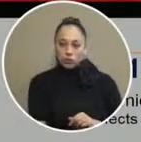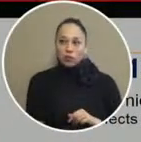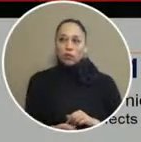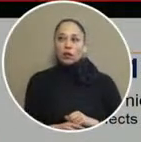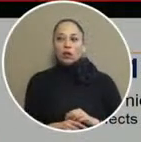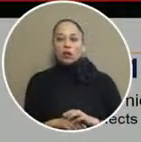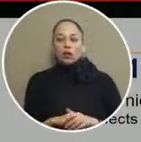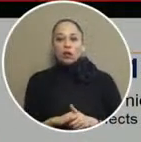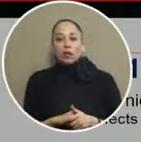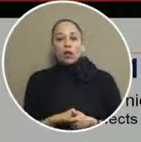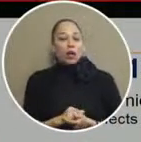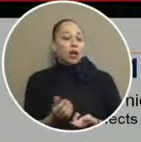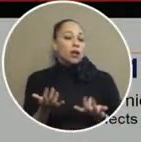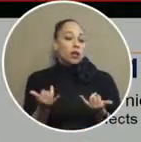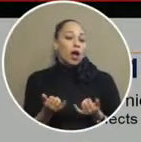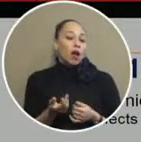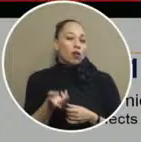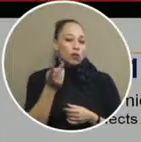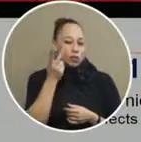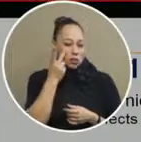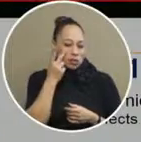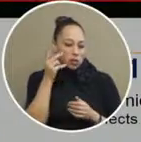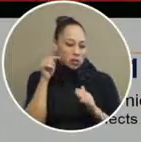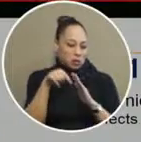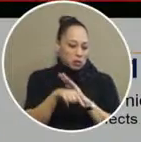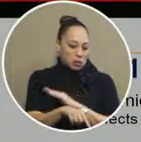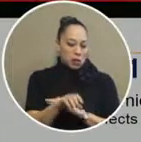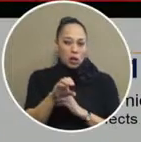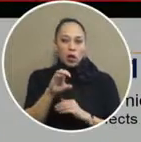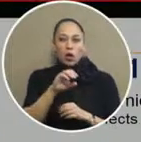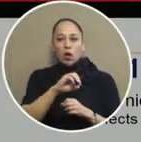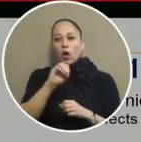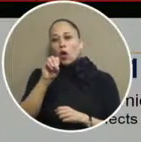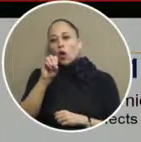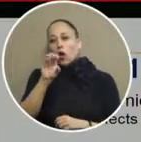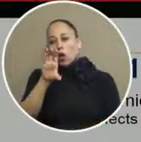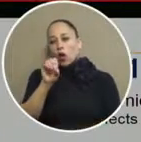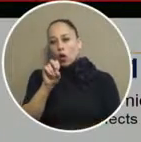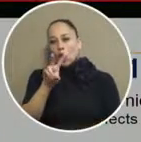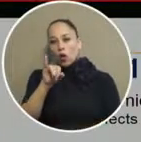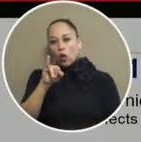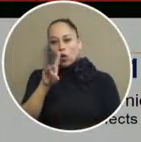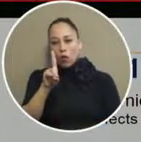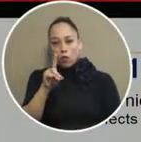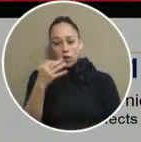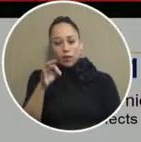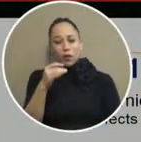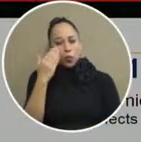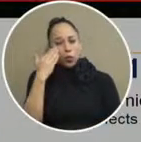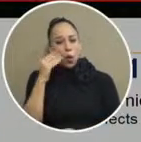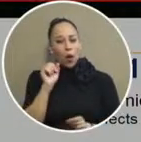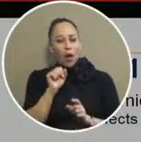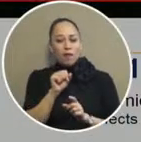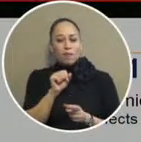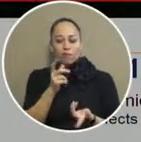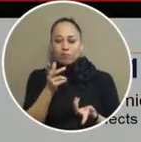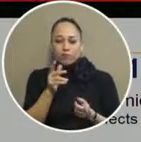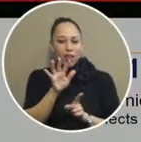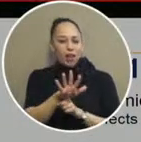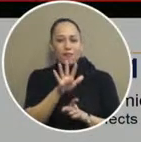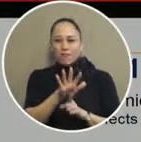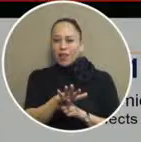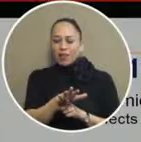Looking a little closer and deeper into the COVID-19, we know that it affects equally males and